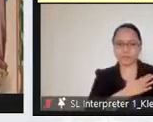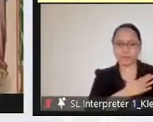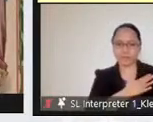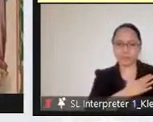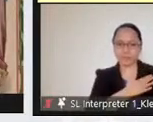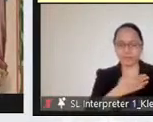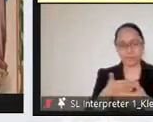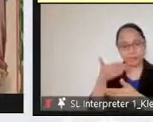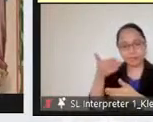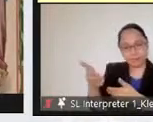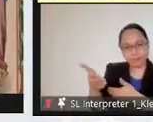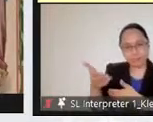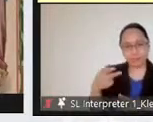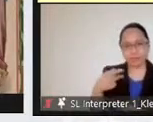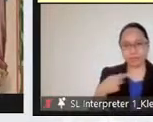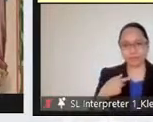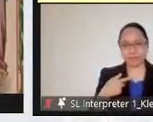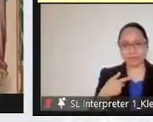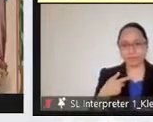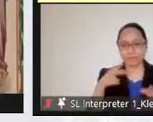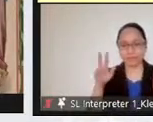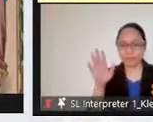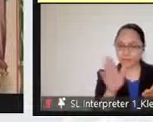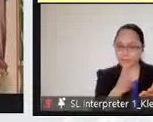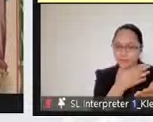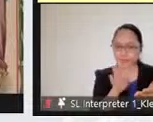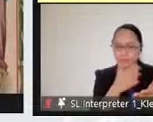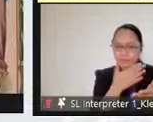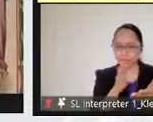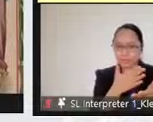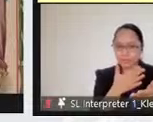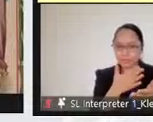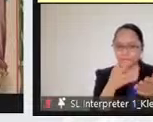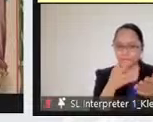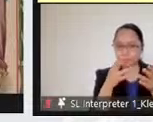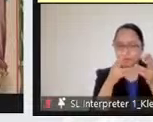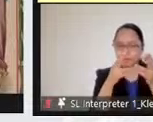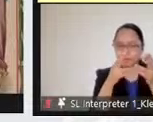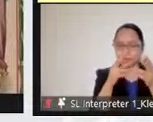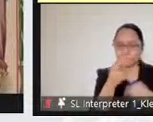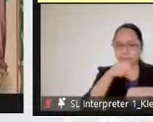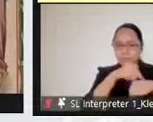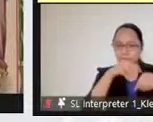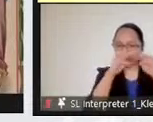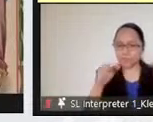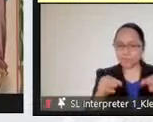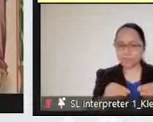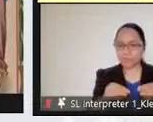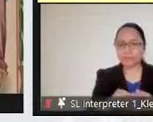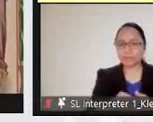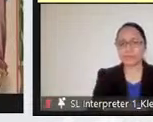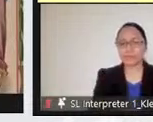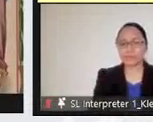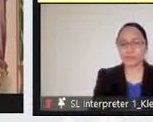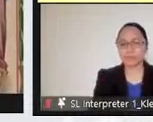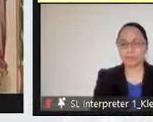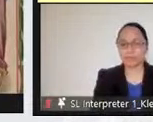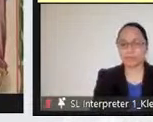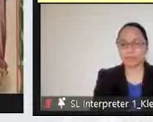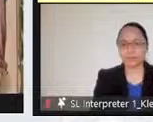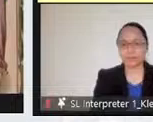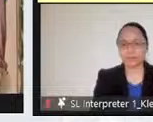Sangguniang Panlalawiga member Elpidio Quines Sr., the Ilocos Sur Provincial Indigenous Peoples